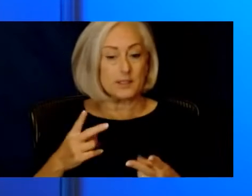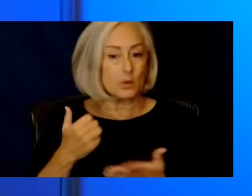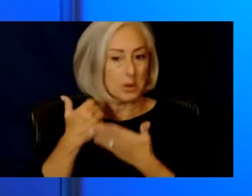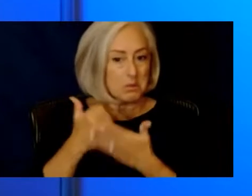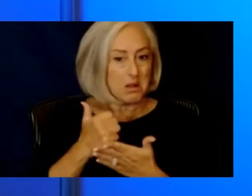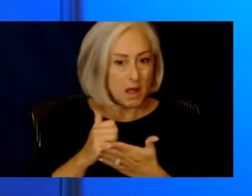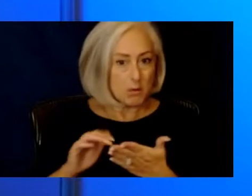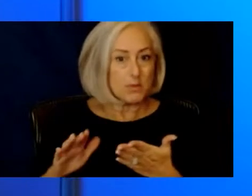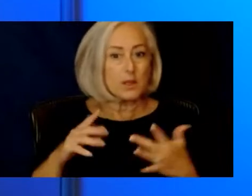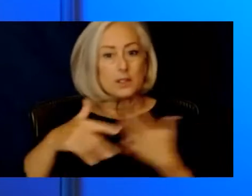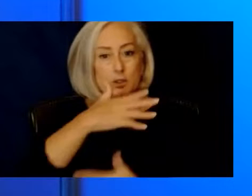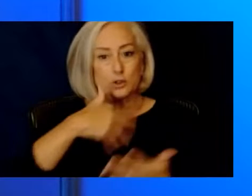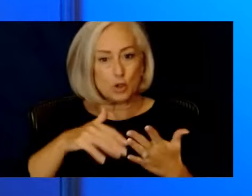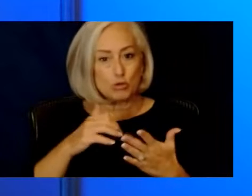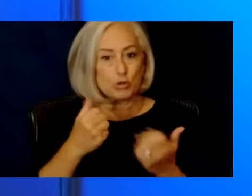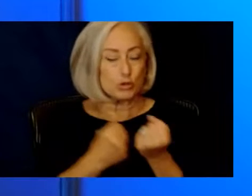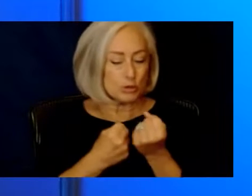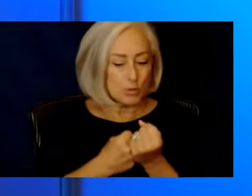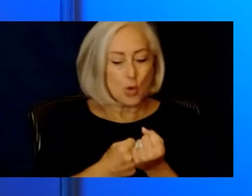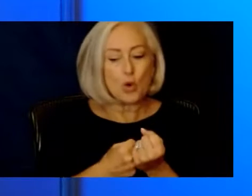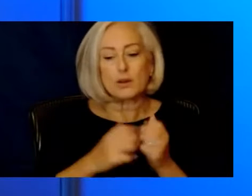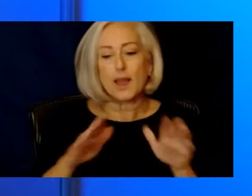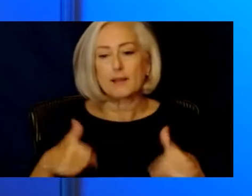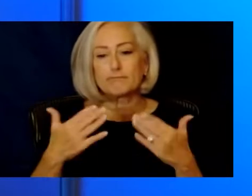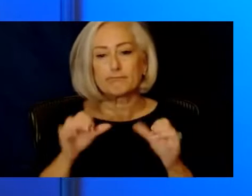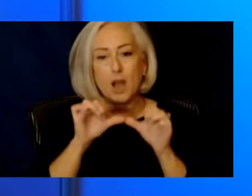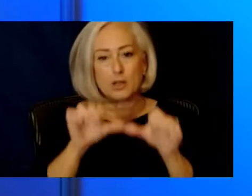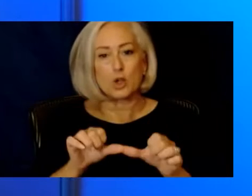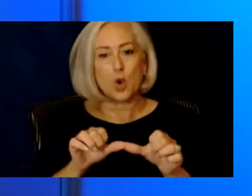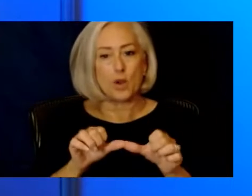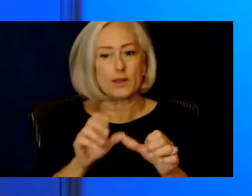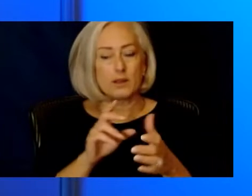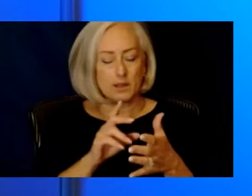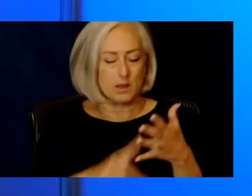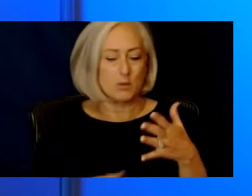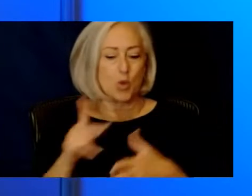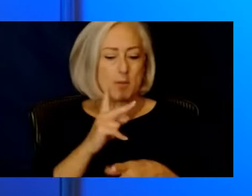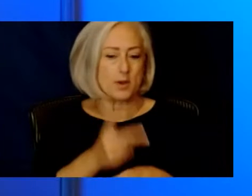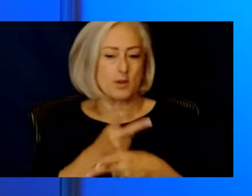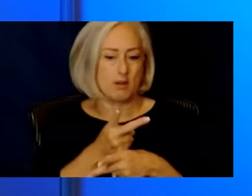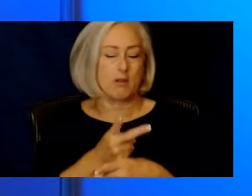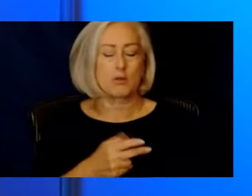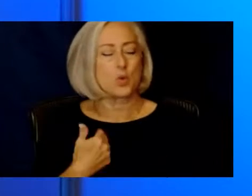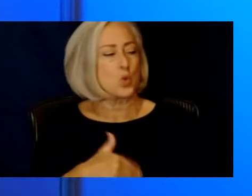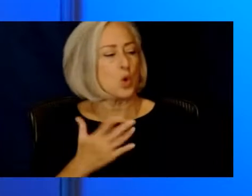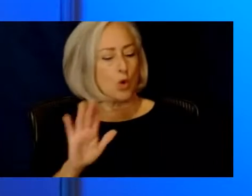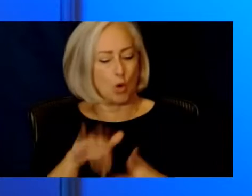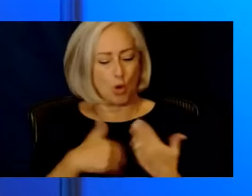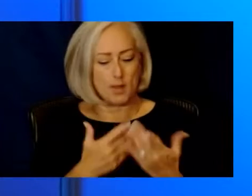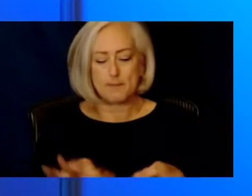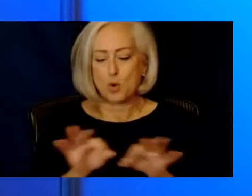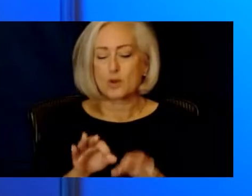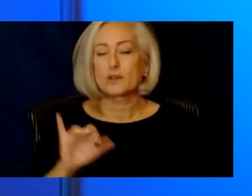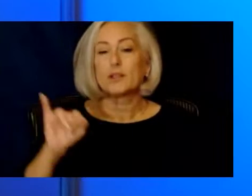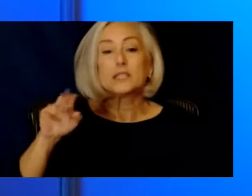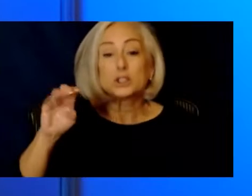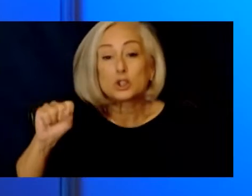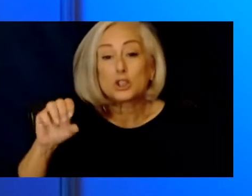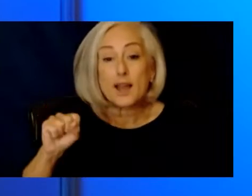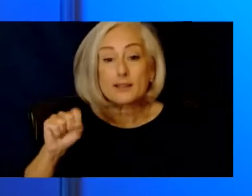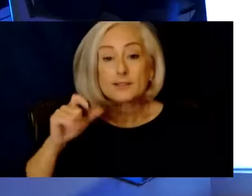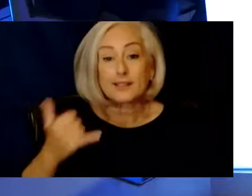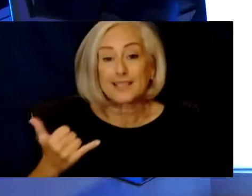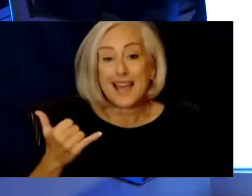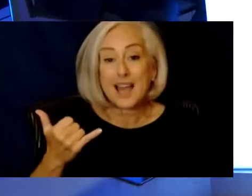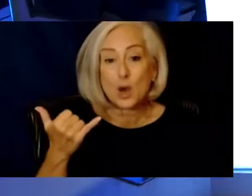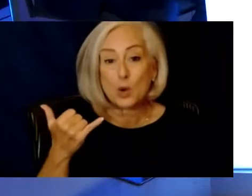get access to regular ongoing primary care. Yeah, those are all such important deals. Okay, so Jess, I think we're gonna look back for